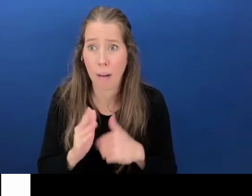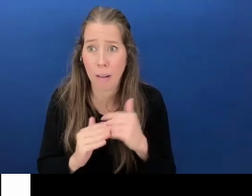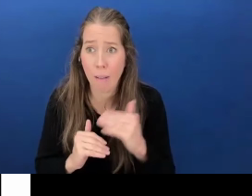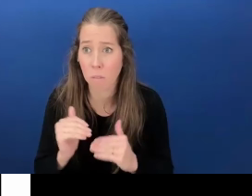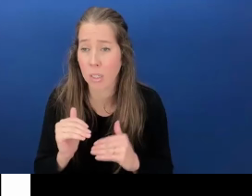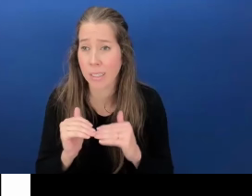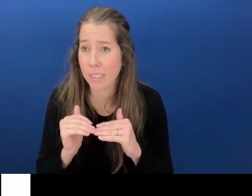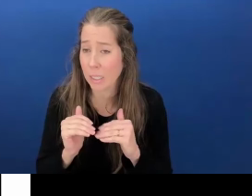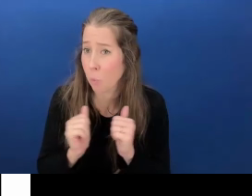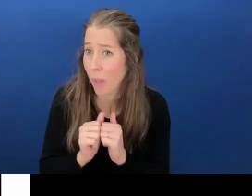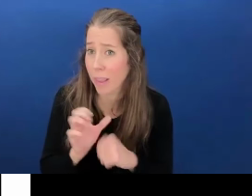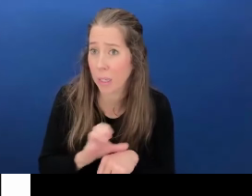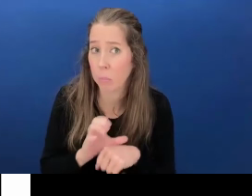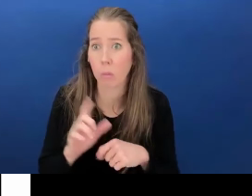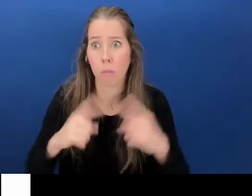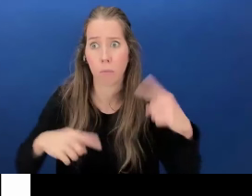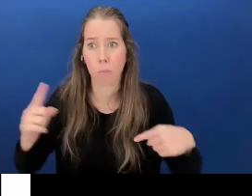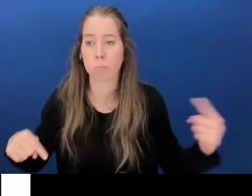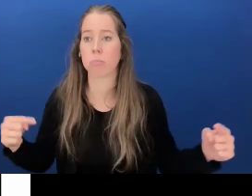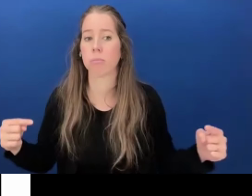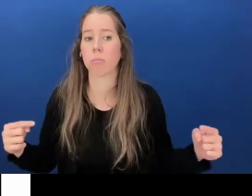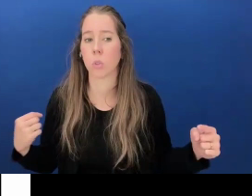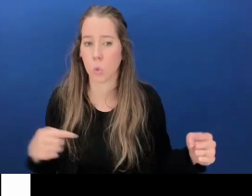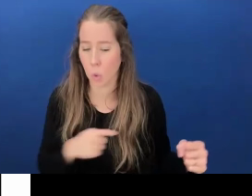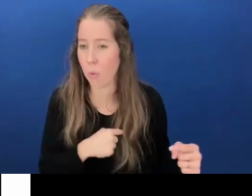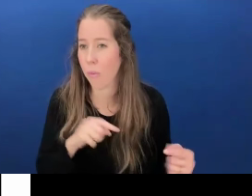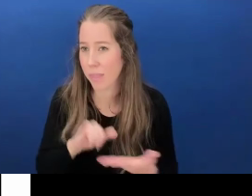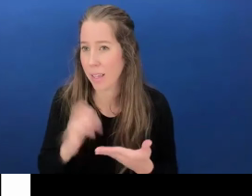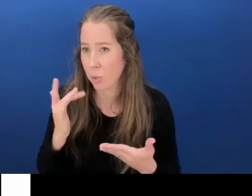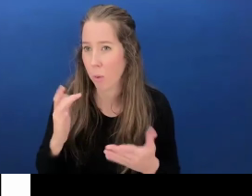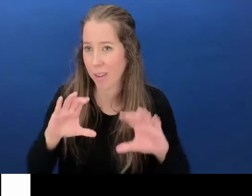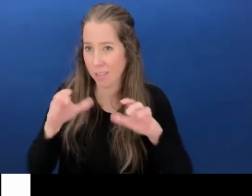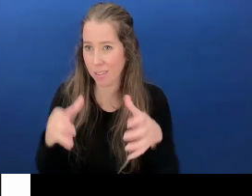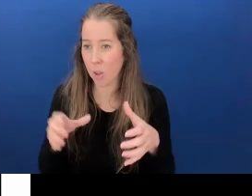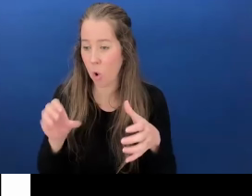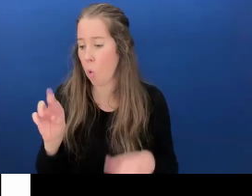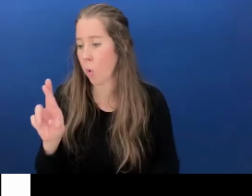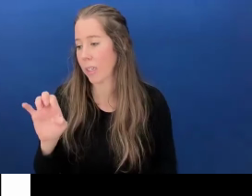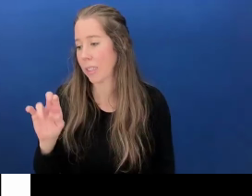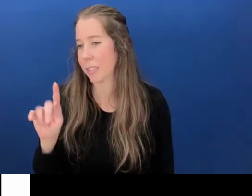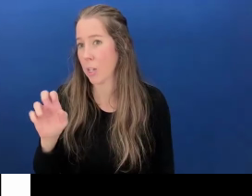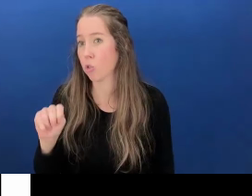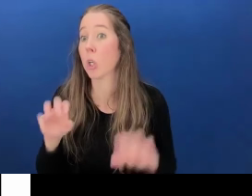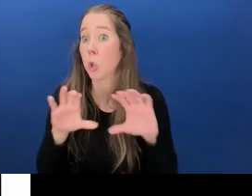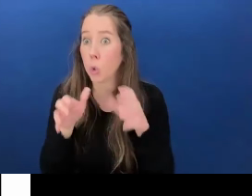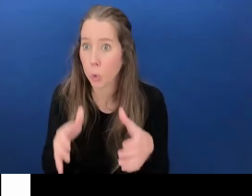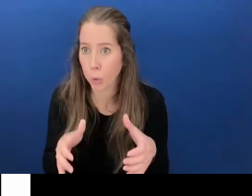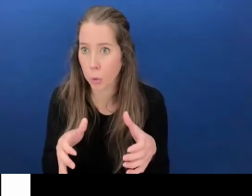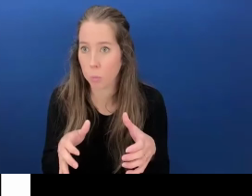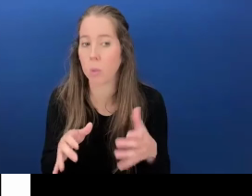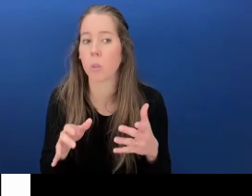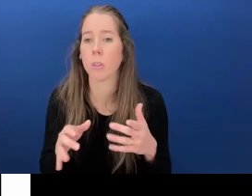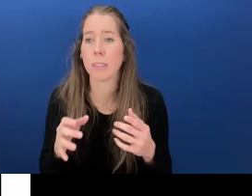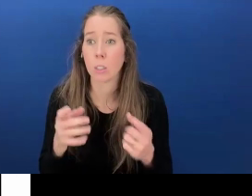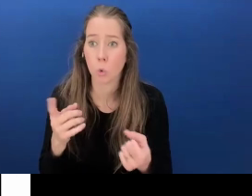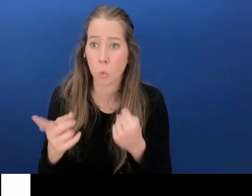spectrum. So that's why we do the orientation for our campus as a group with them. So that way they're asking their questions in real time. They're